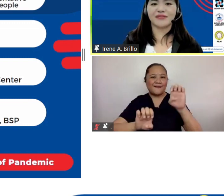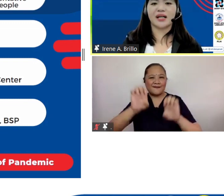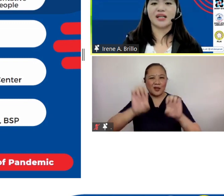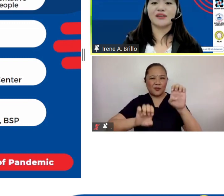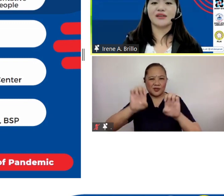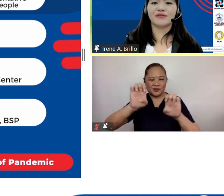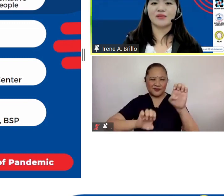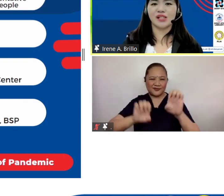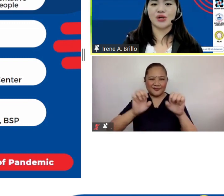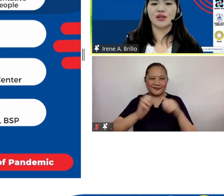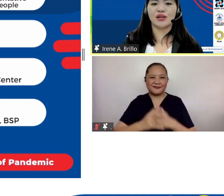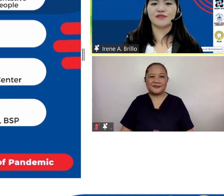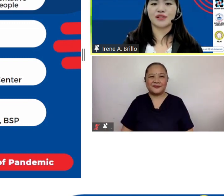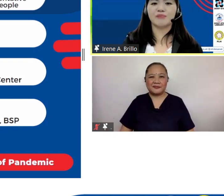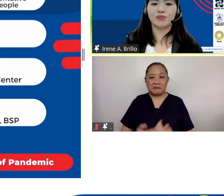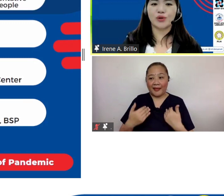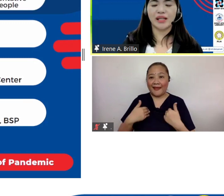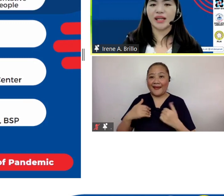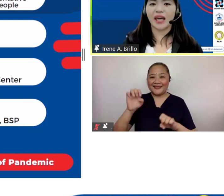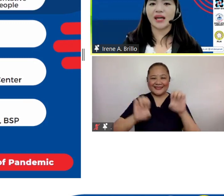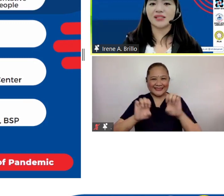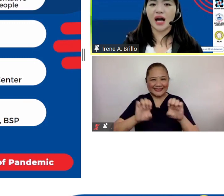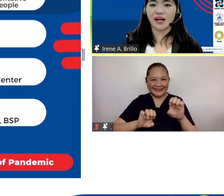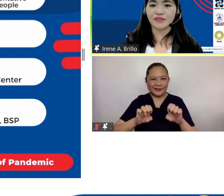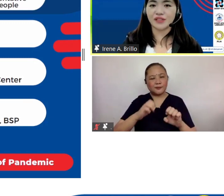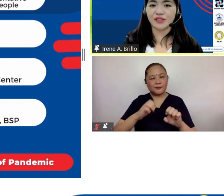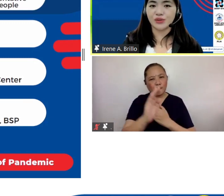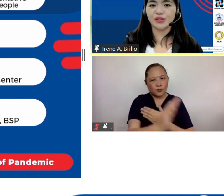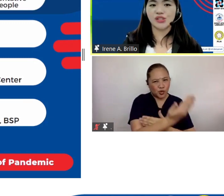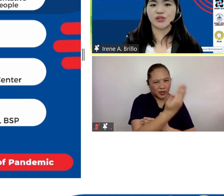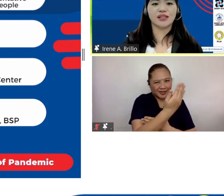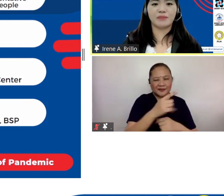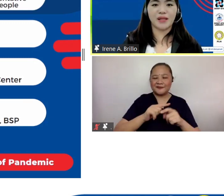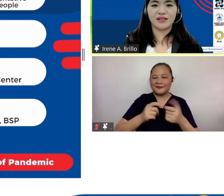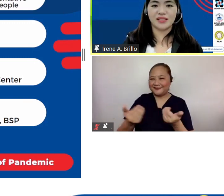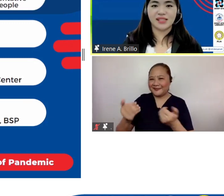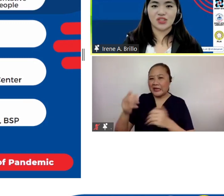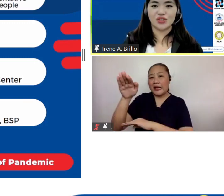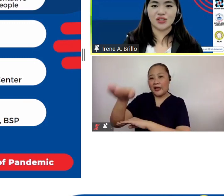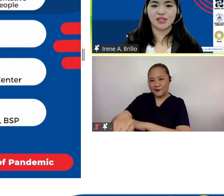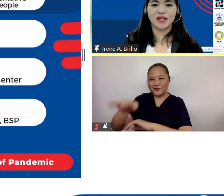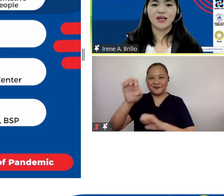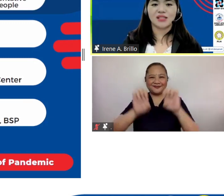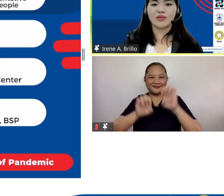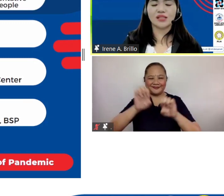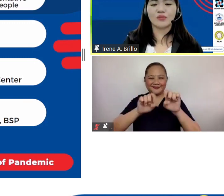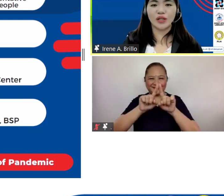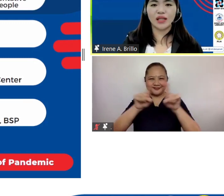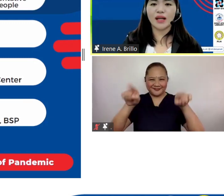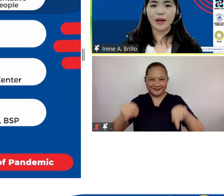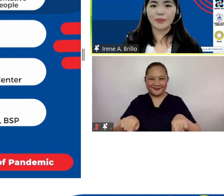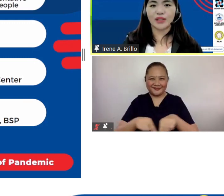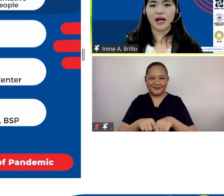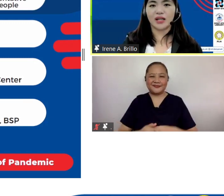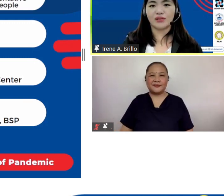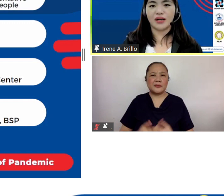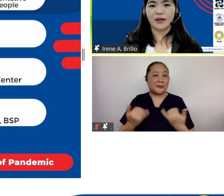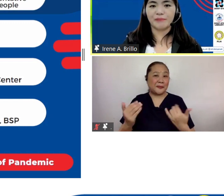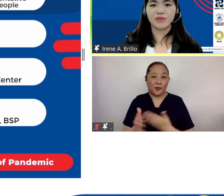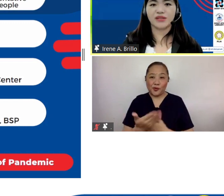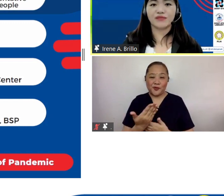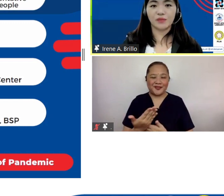have evaluation for morning and afternoon during the plenary sessions. So this morning, wala po